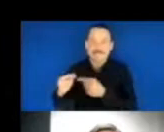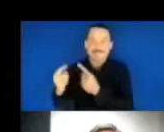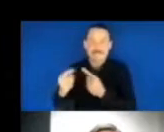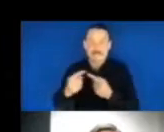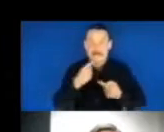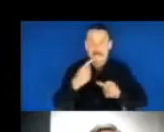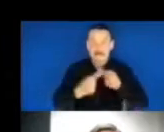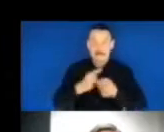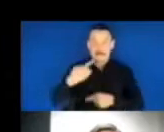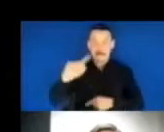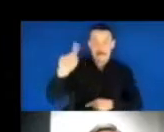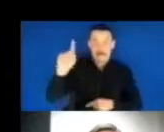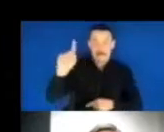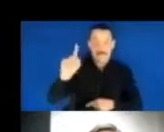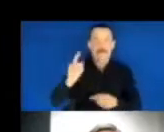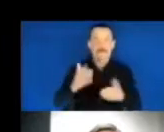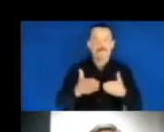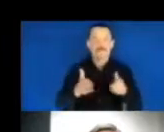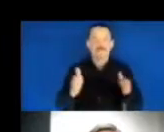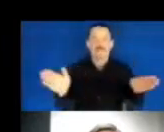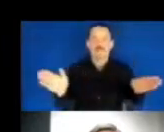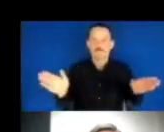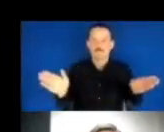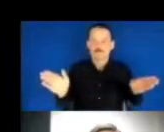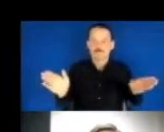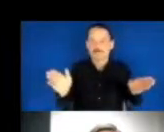to most institutions across the country.